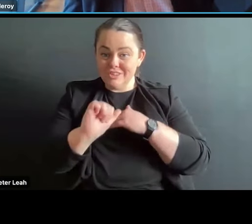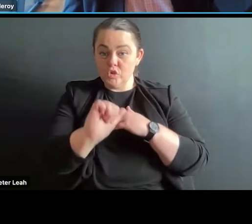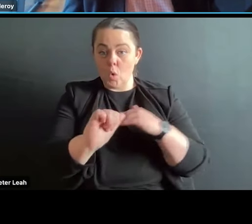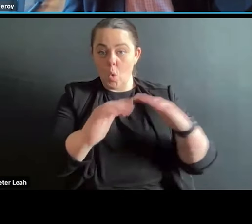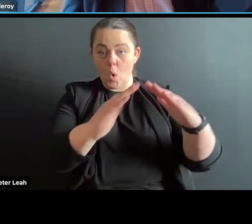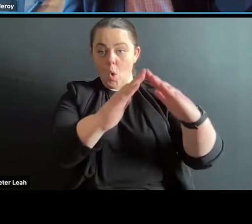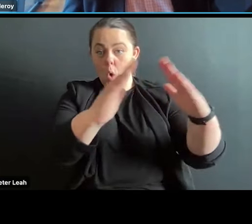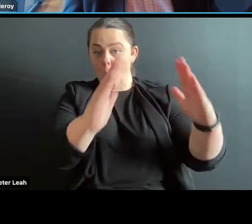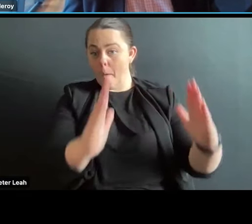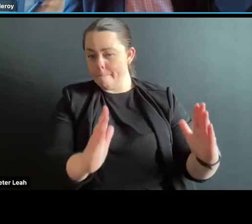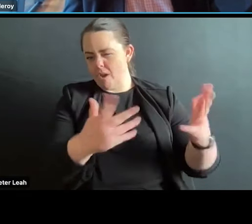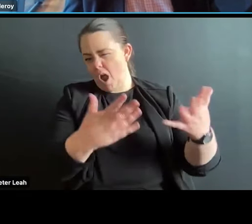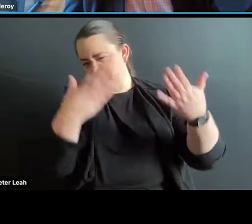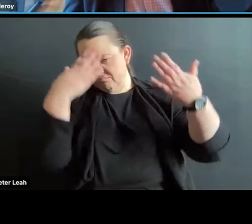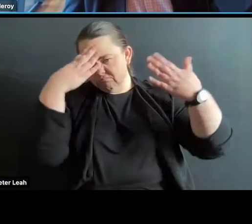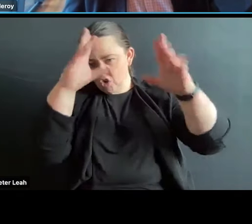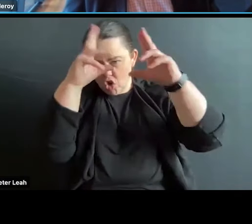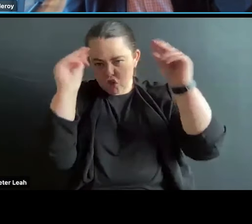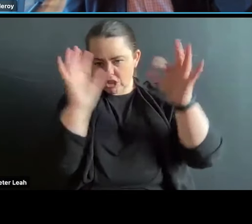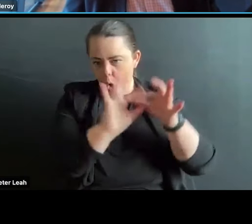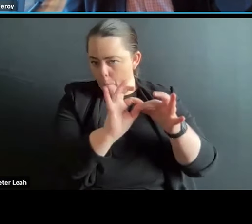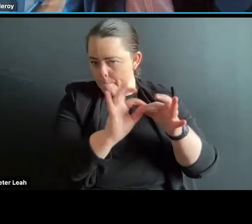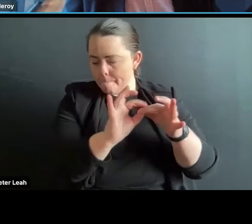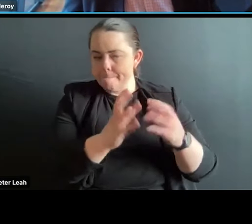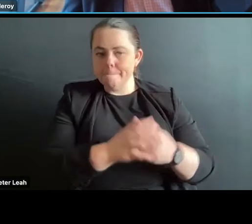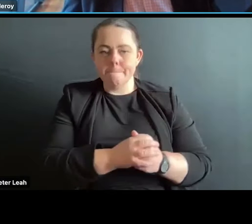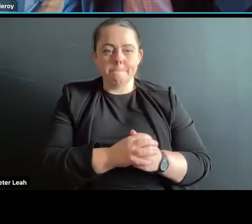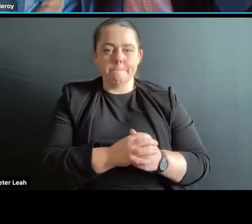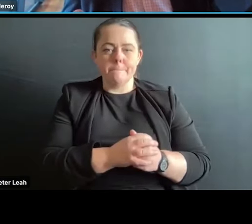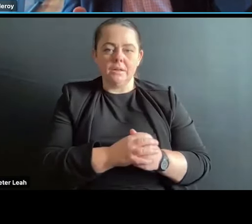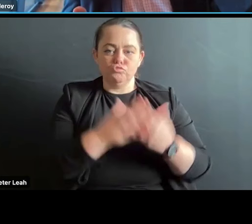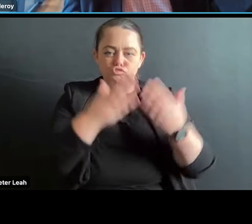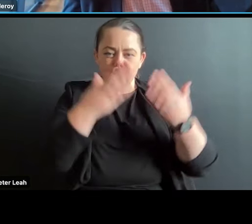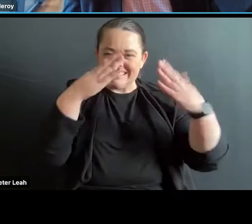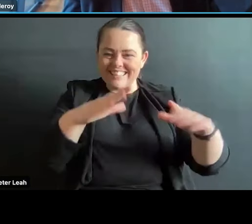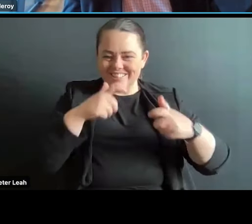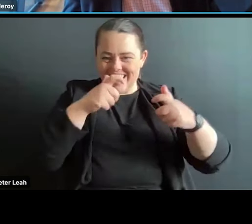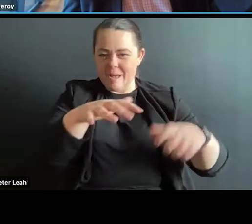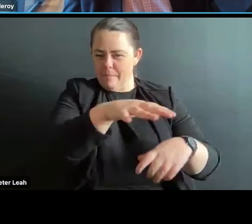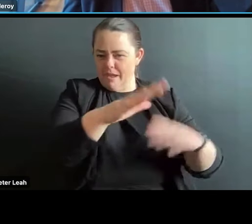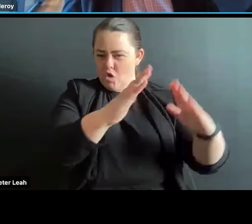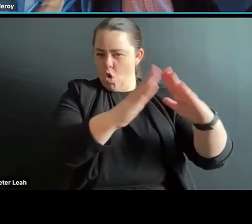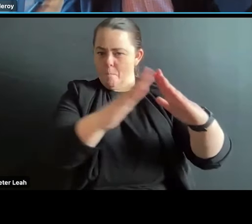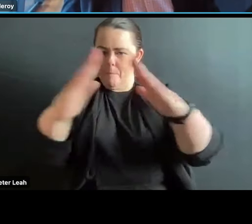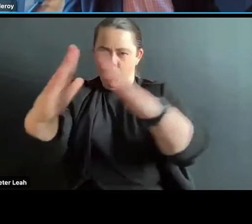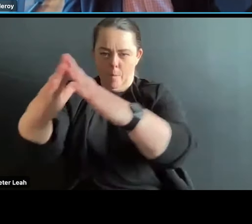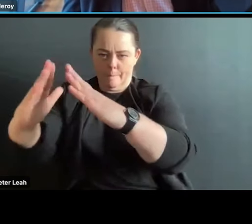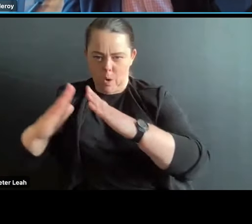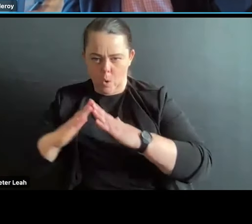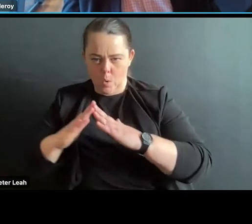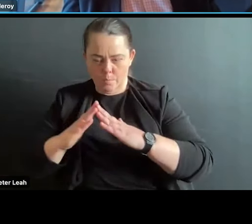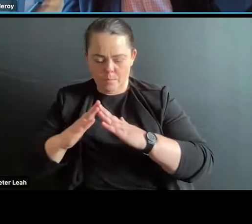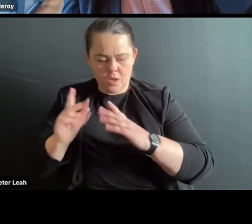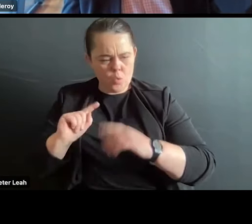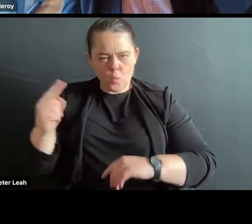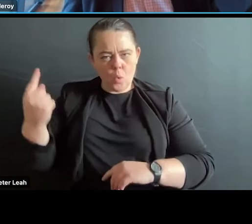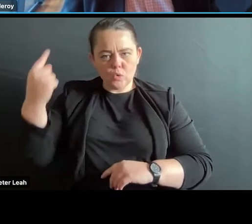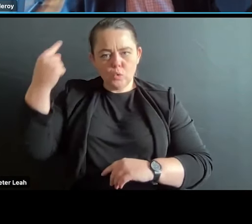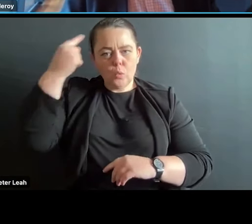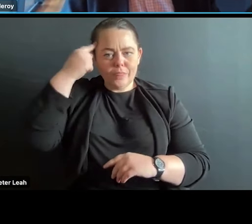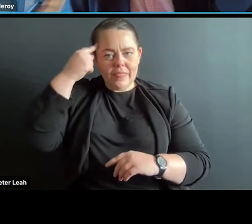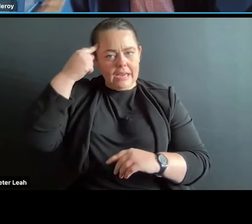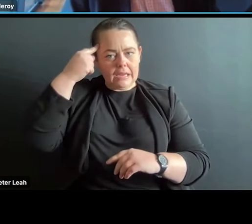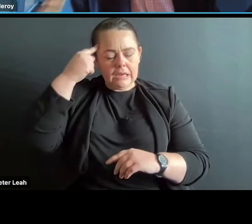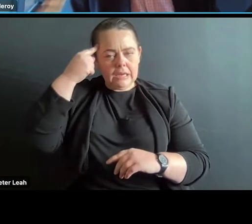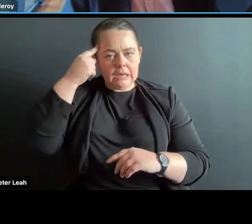have many homes in the organisation, but of each home, and what do you feel is representative for the Quality